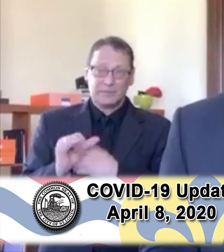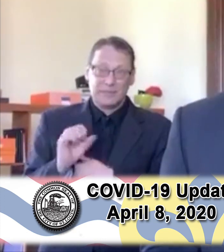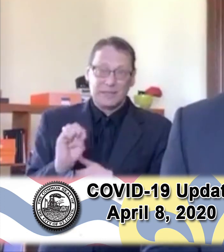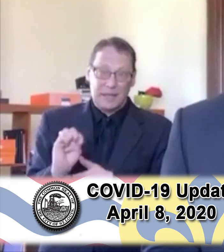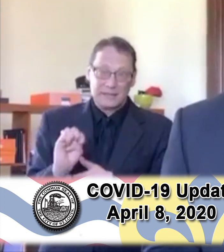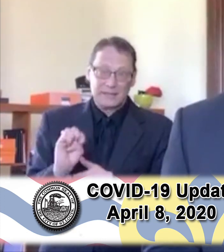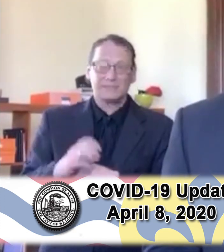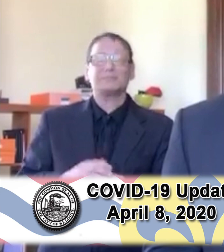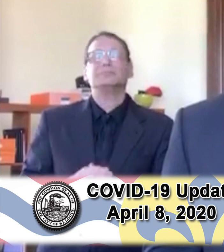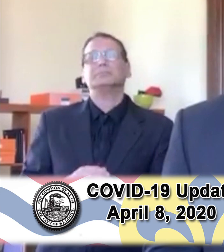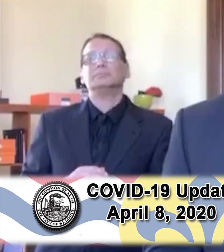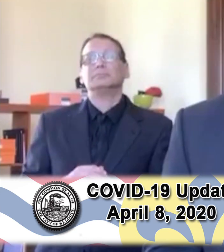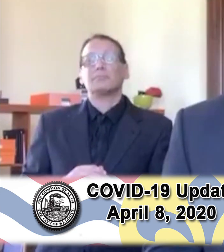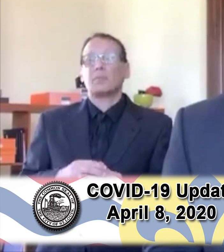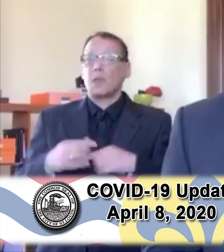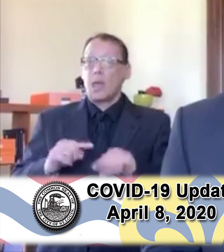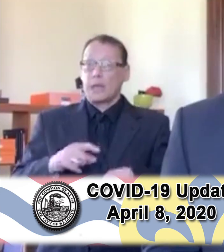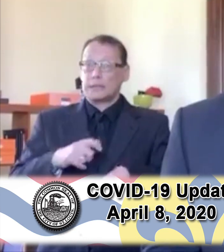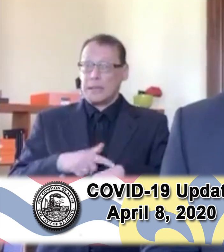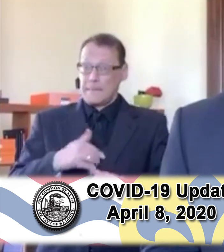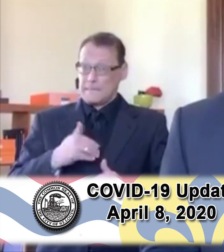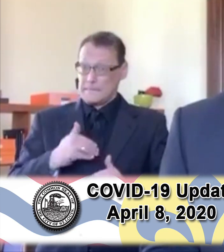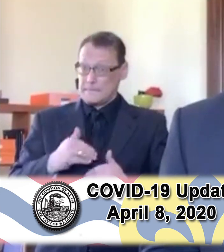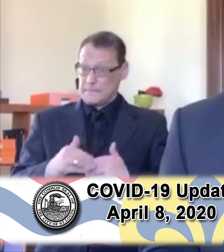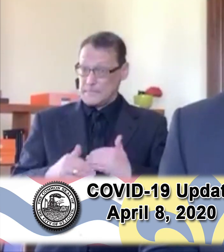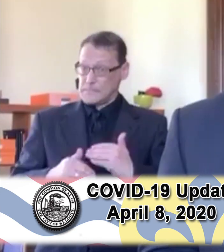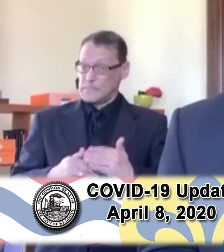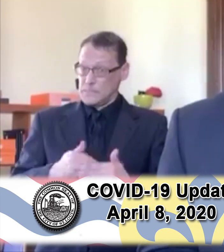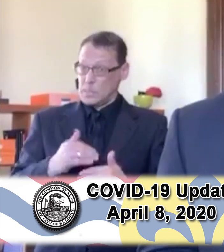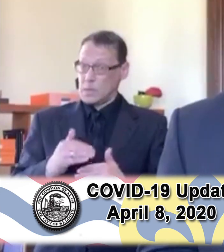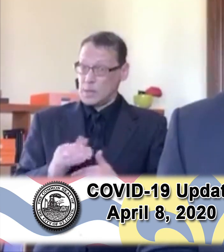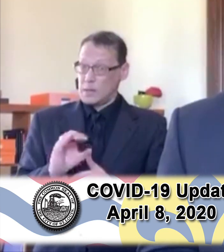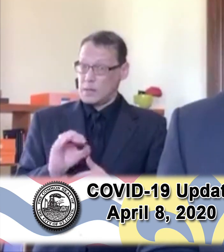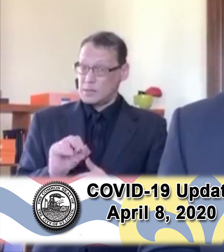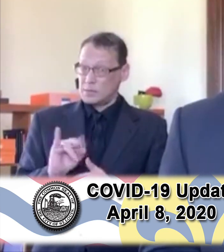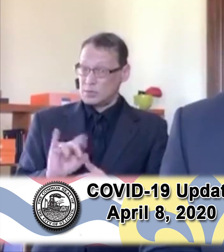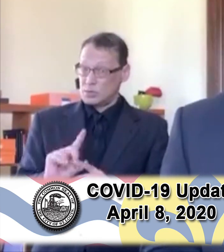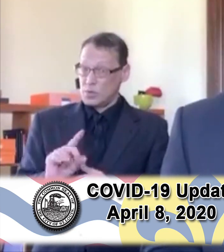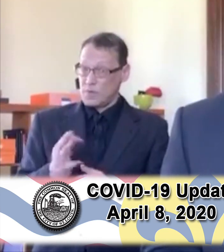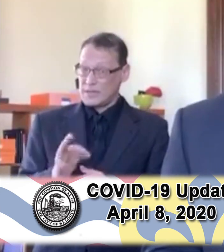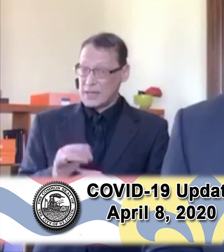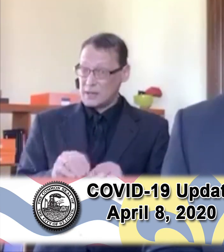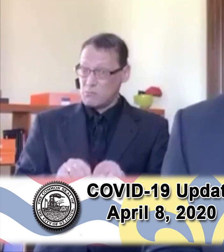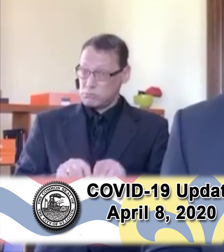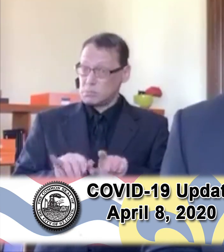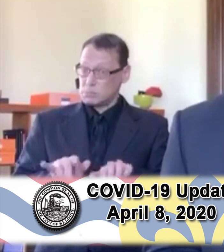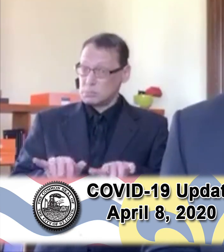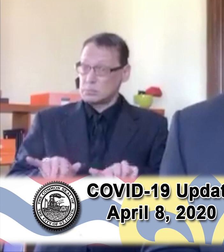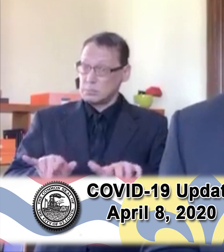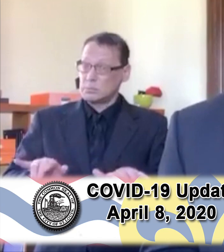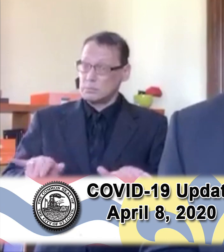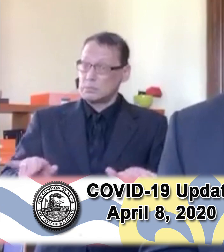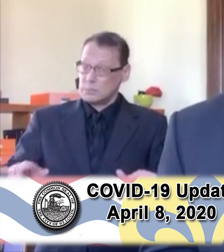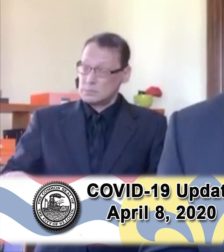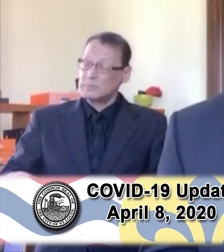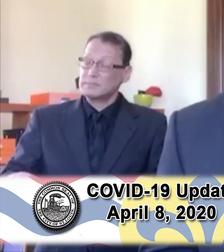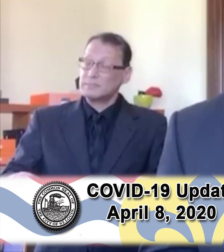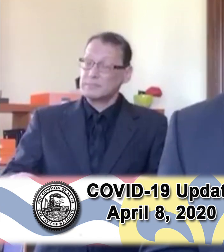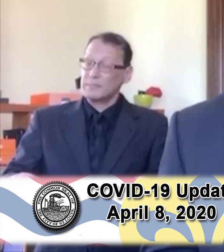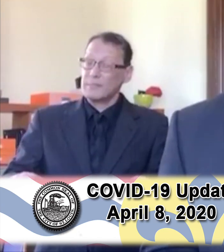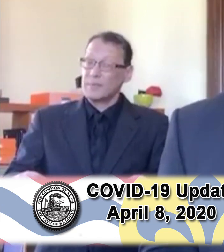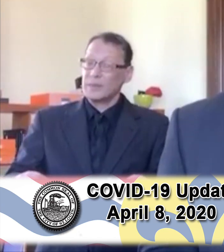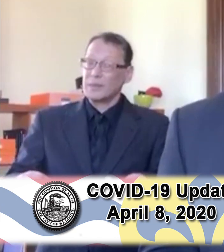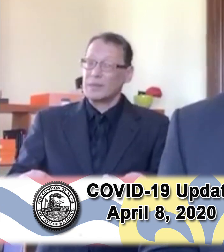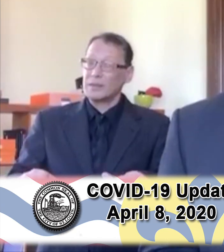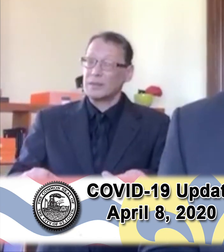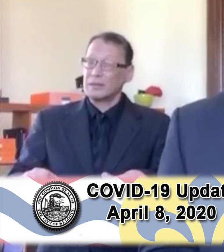what we're seeing is that as time moves forward, as COVID-19 spreads amongst communities, the trickle effect happens. So it spreads